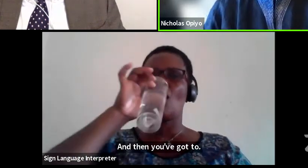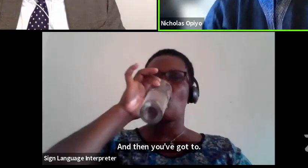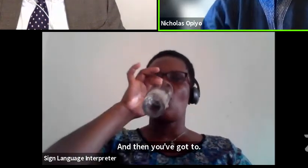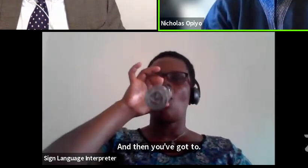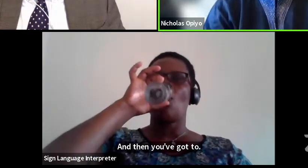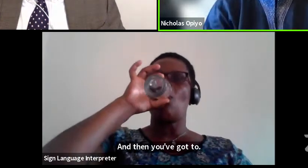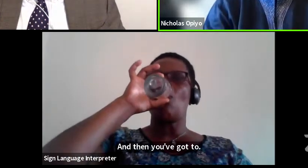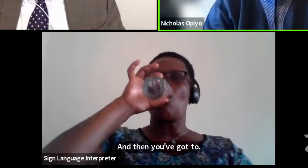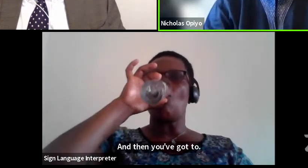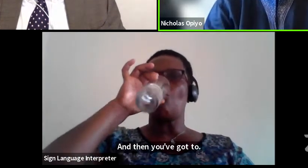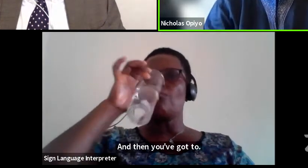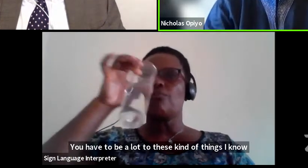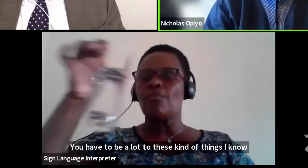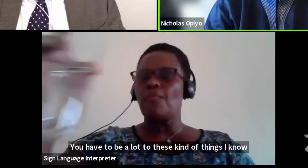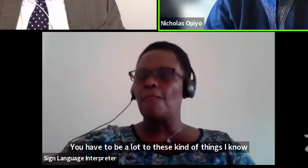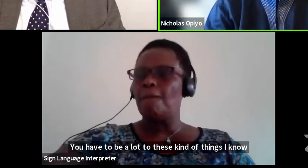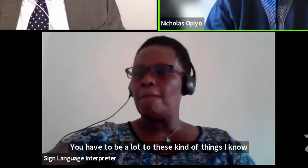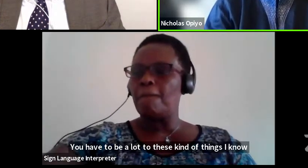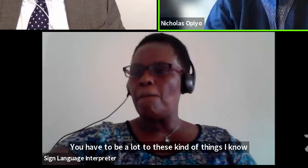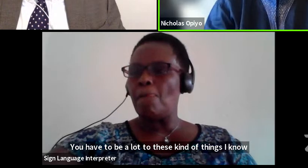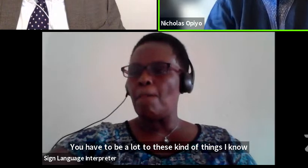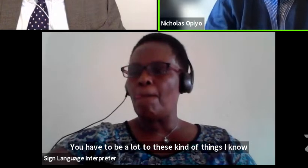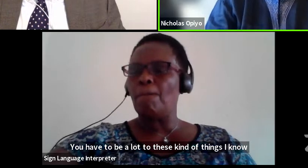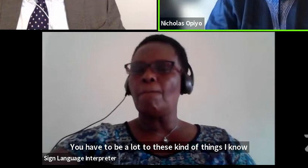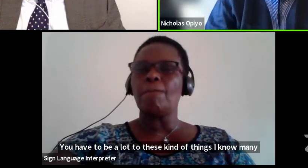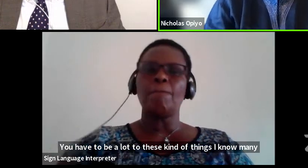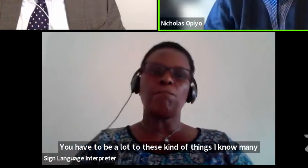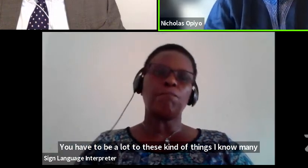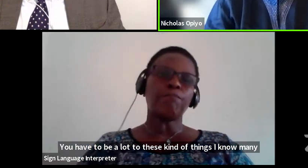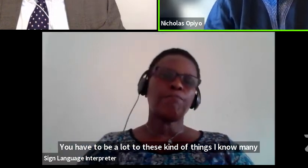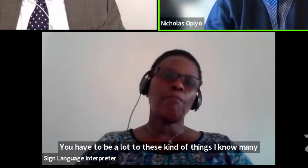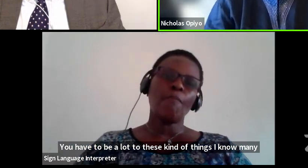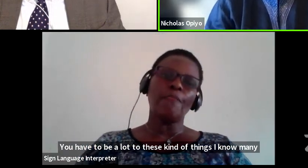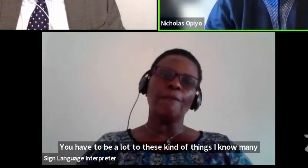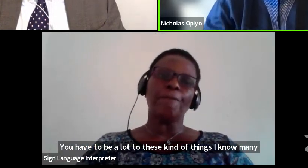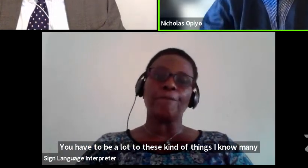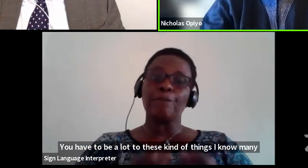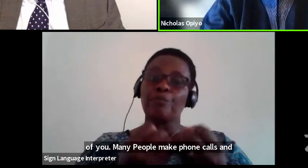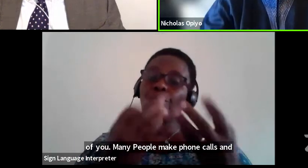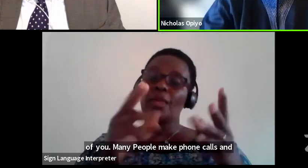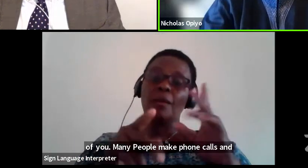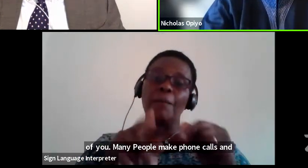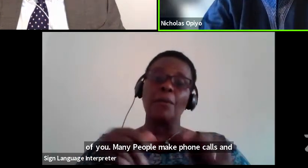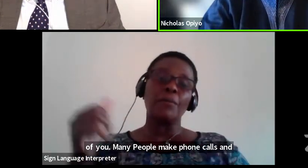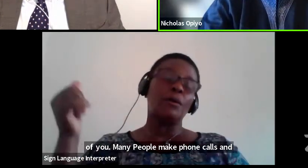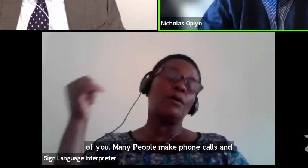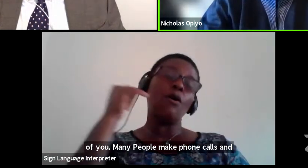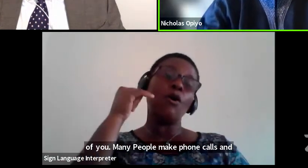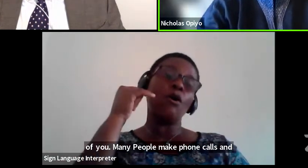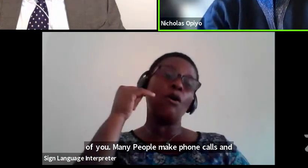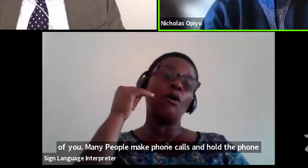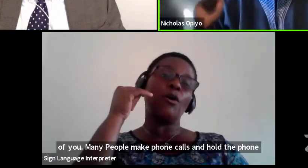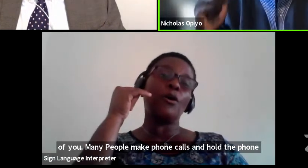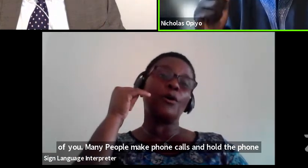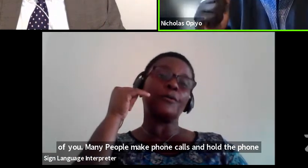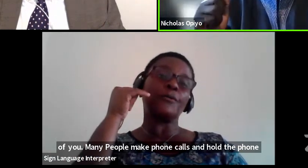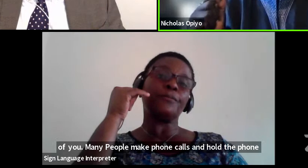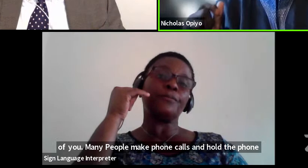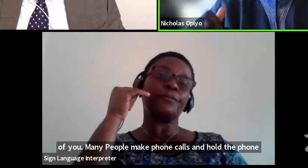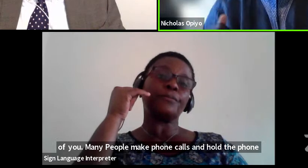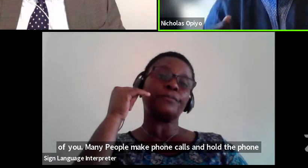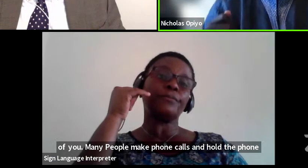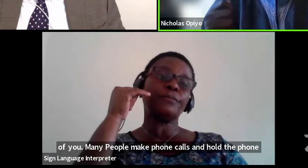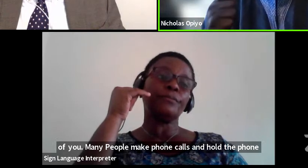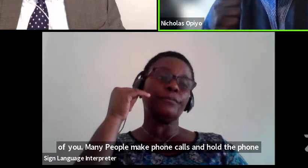know many people make phone calls and hold the phone away to see until the person has speak to begin